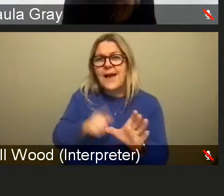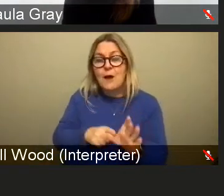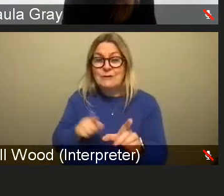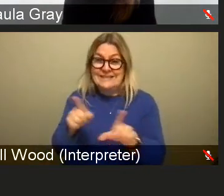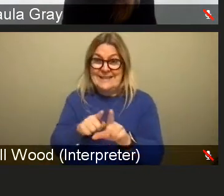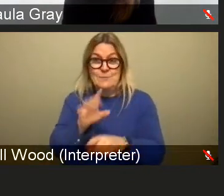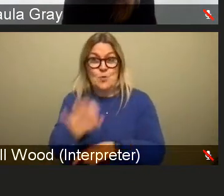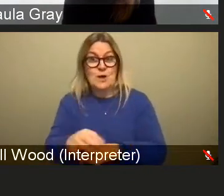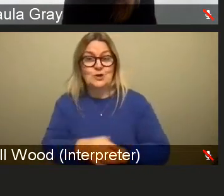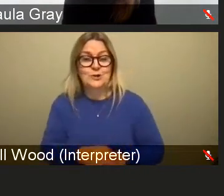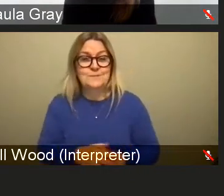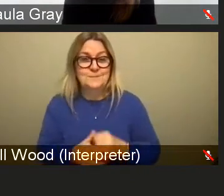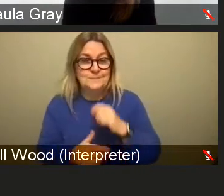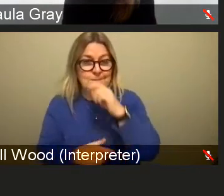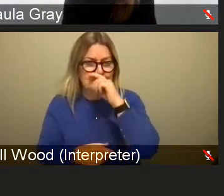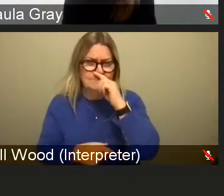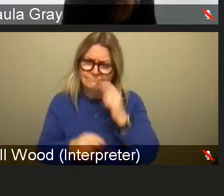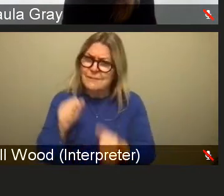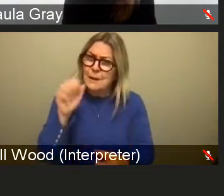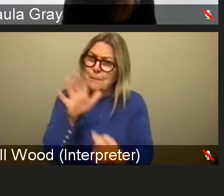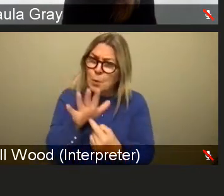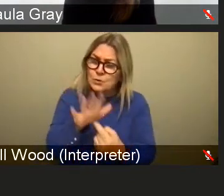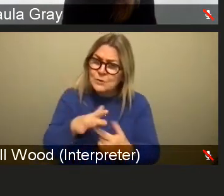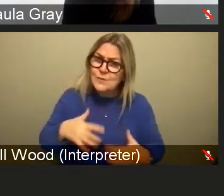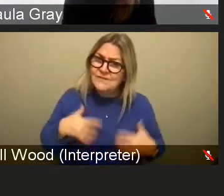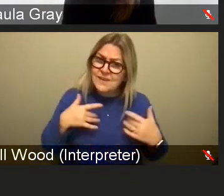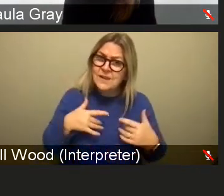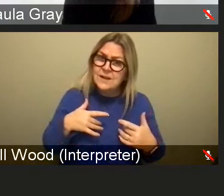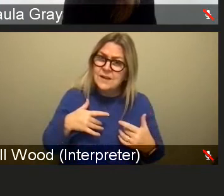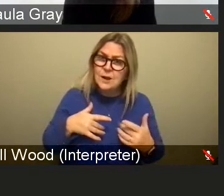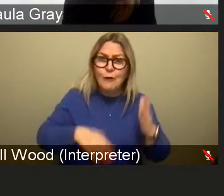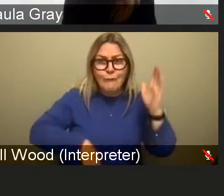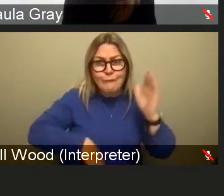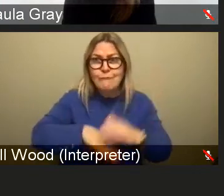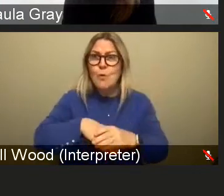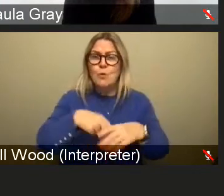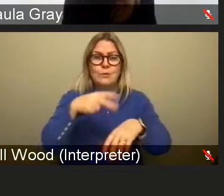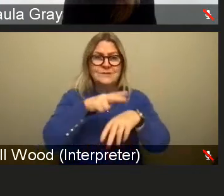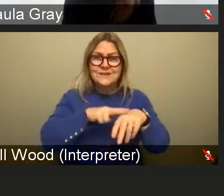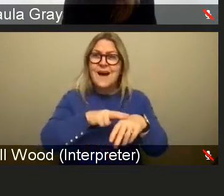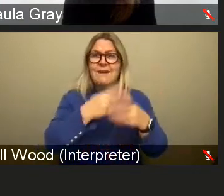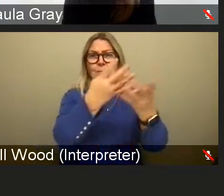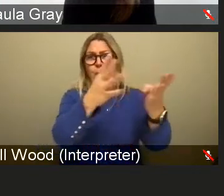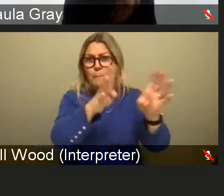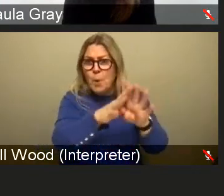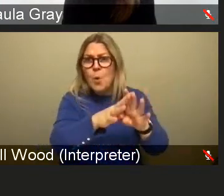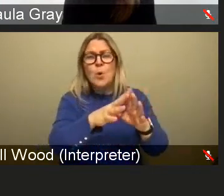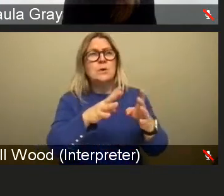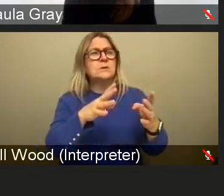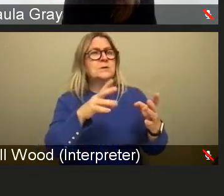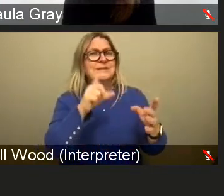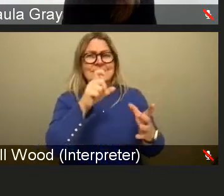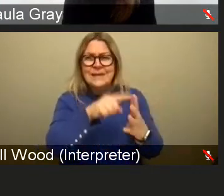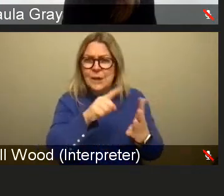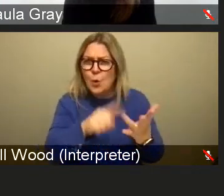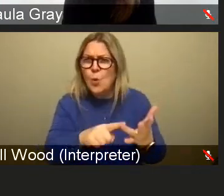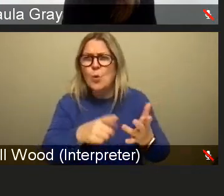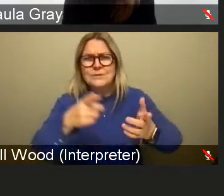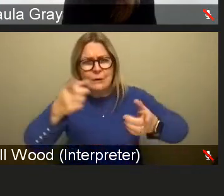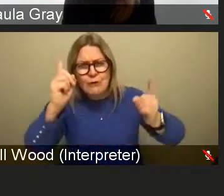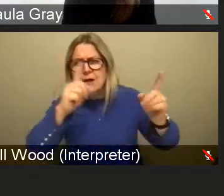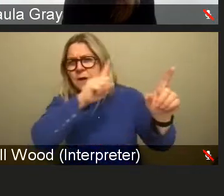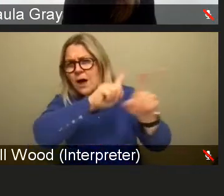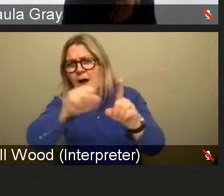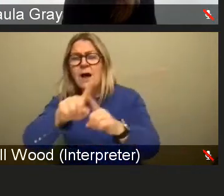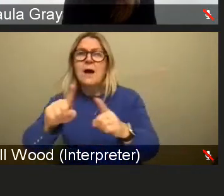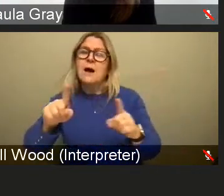on that same question on how important do you feel it is if sort of higher level management or a board or a CEO has buy-in and